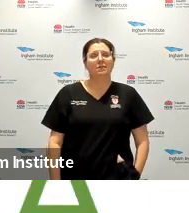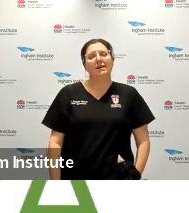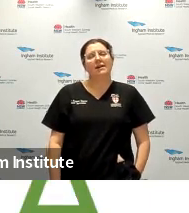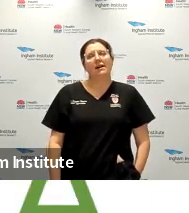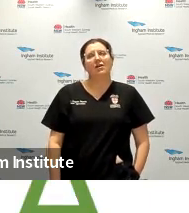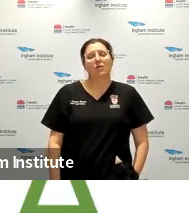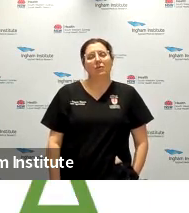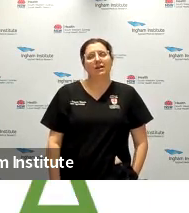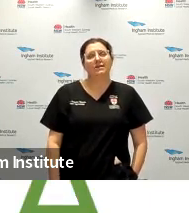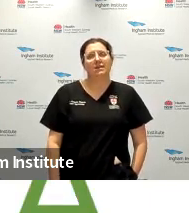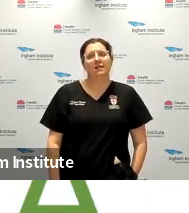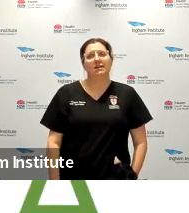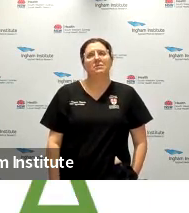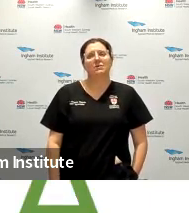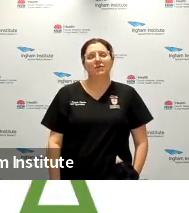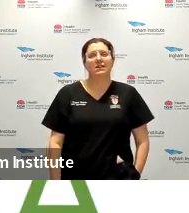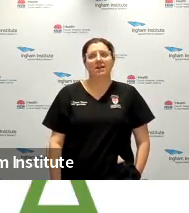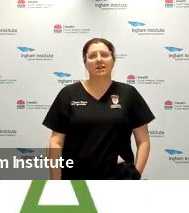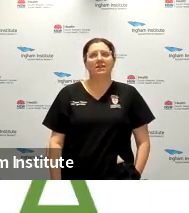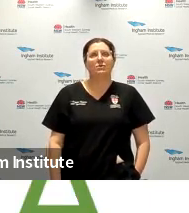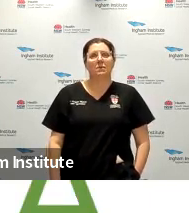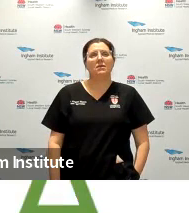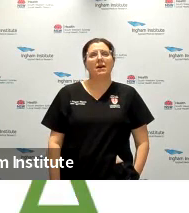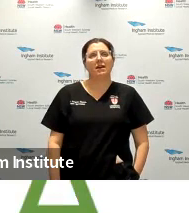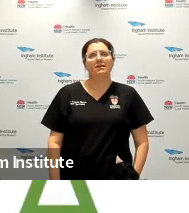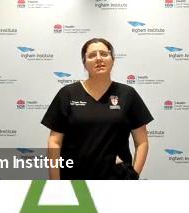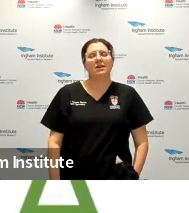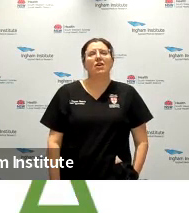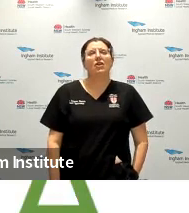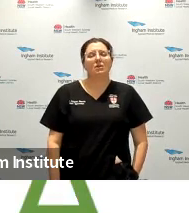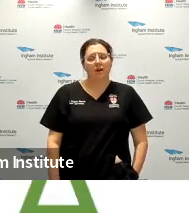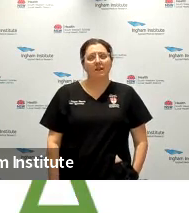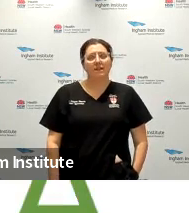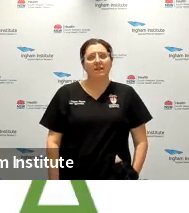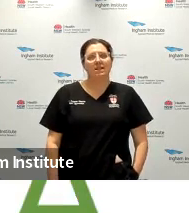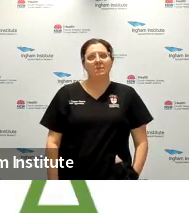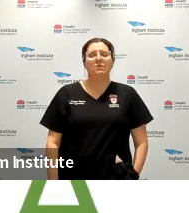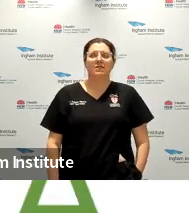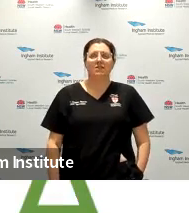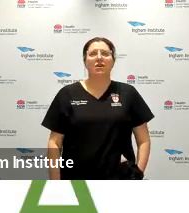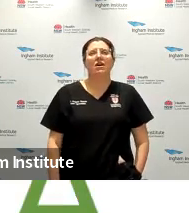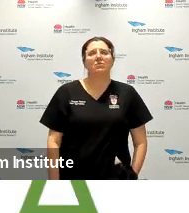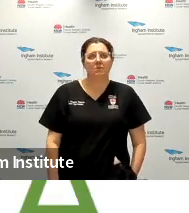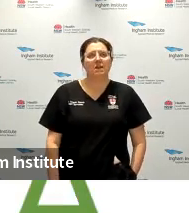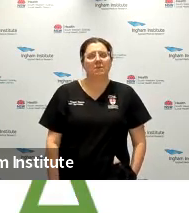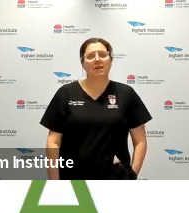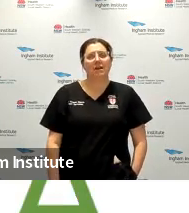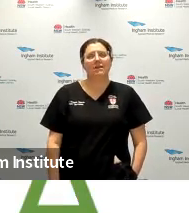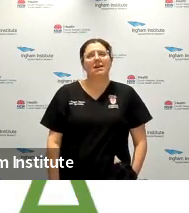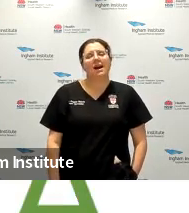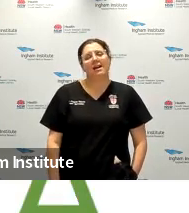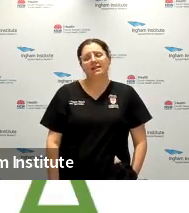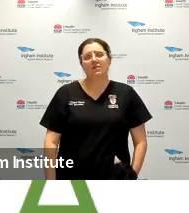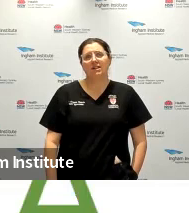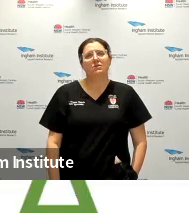this time on pregnancy and its outcomes, and Professor Hannah Dahlen will speak about that. Early pregnancy assessment, Professor Jon Hyett will speak about